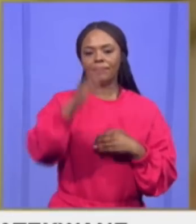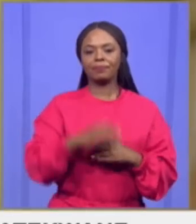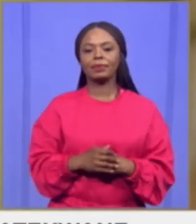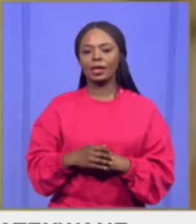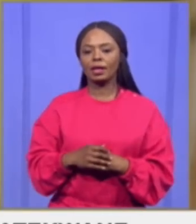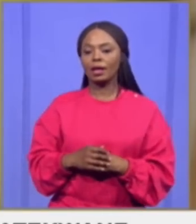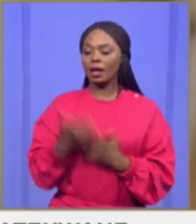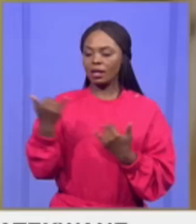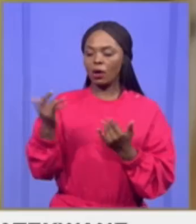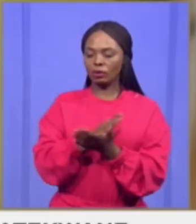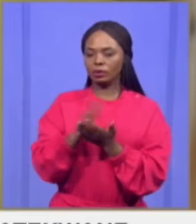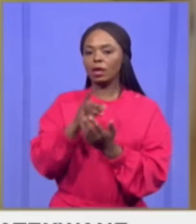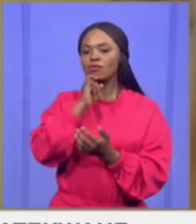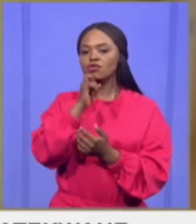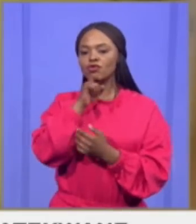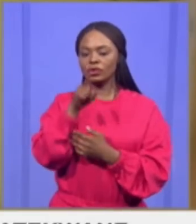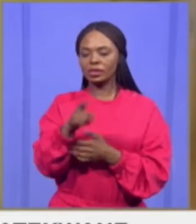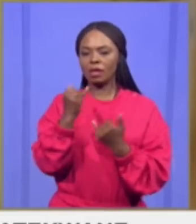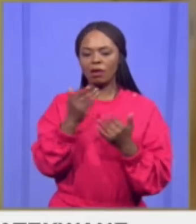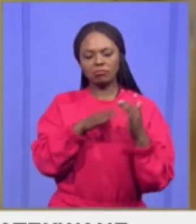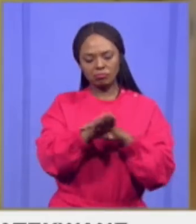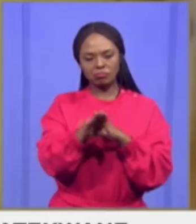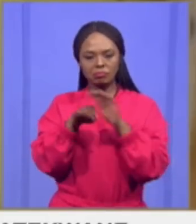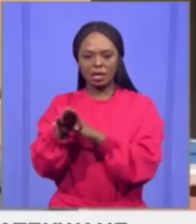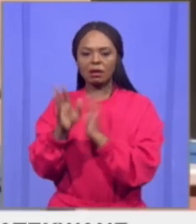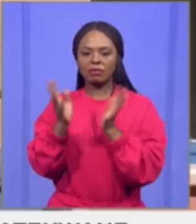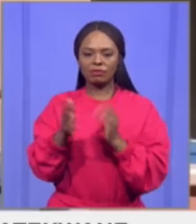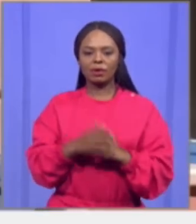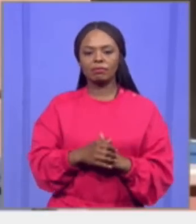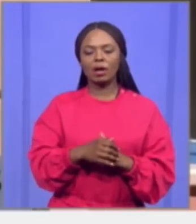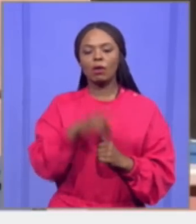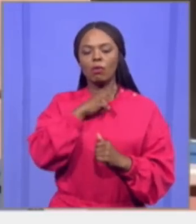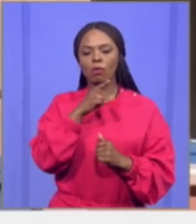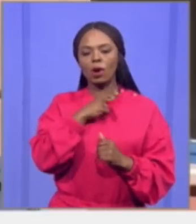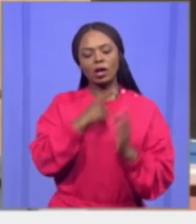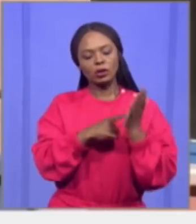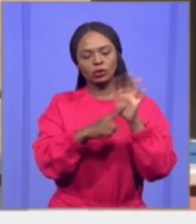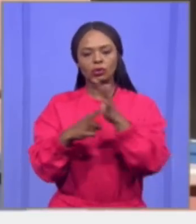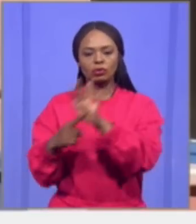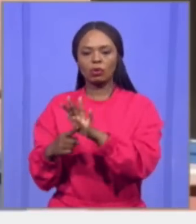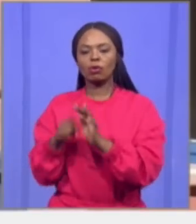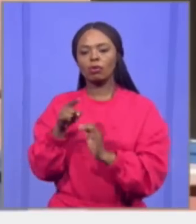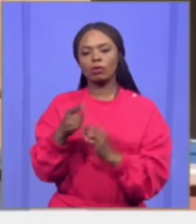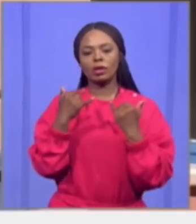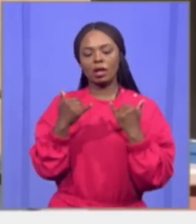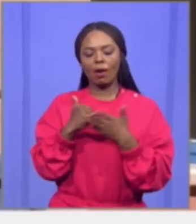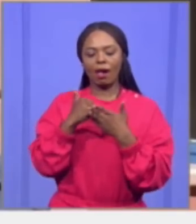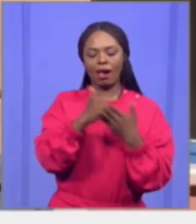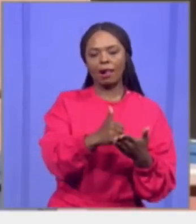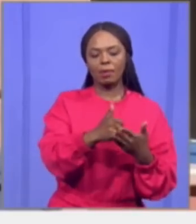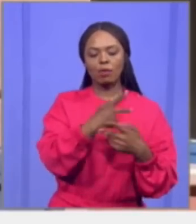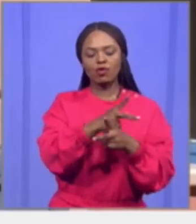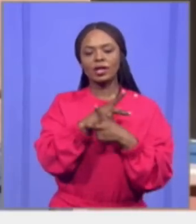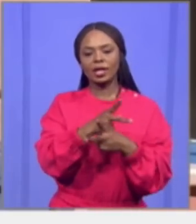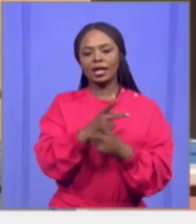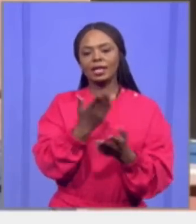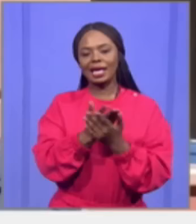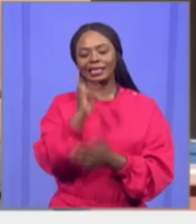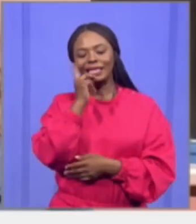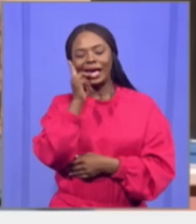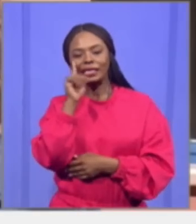hohle mona makaleng a fapaneng hore ba kgone ho bona hore ba mo thusa jwang hore product ya hae e kgone ho